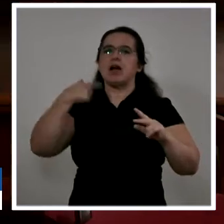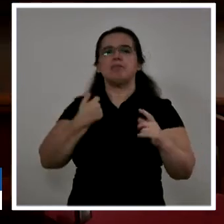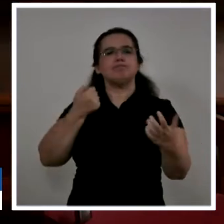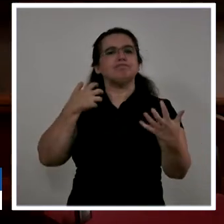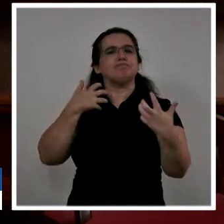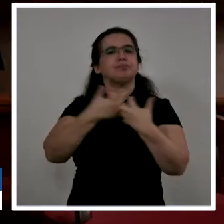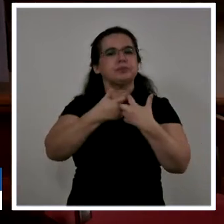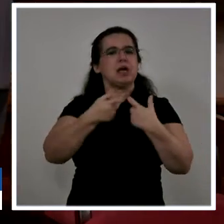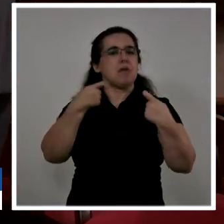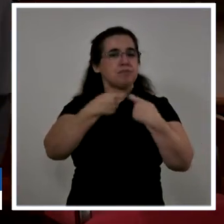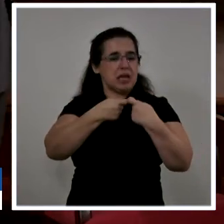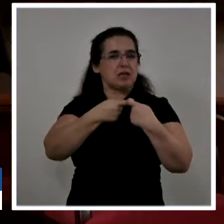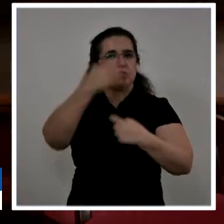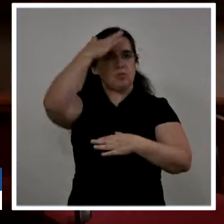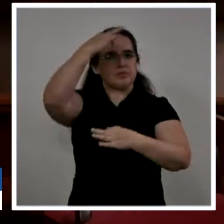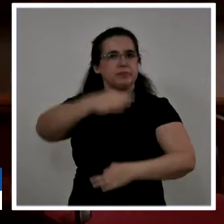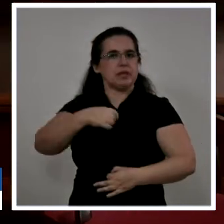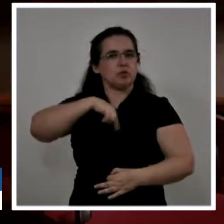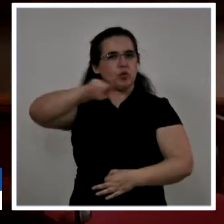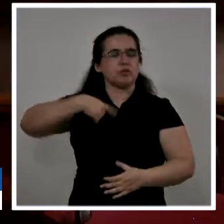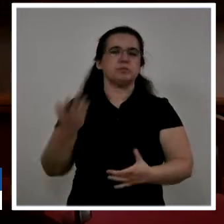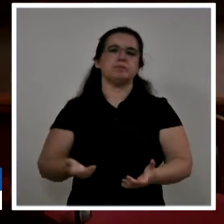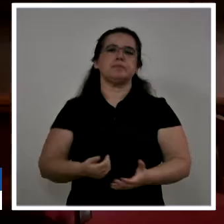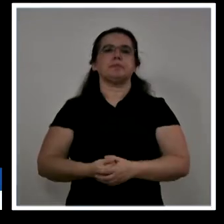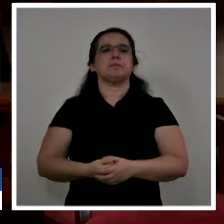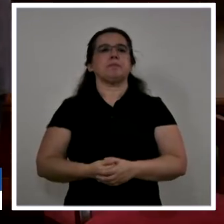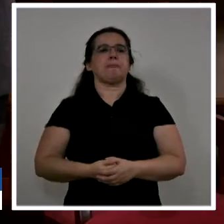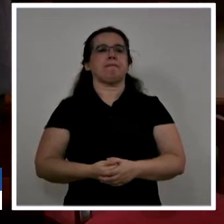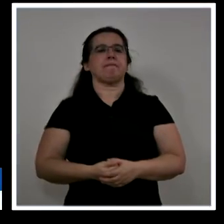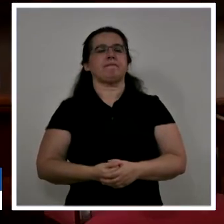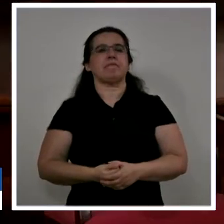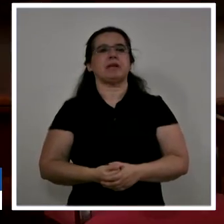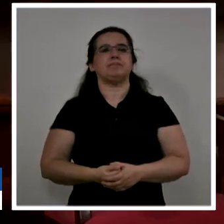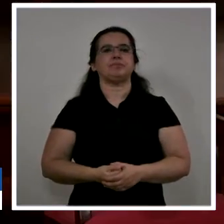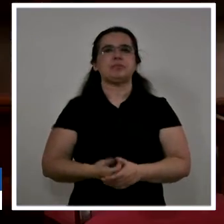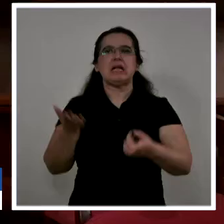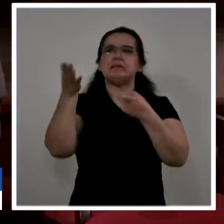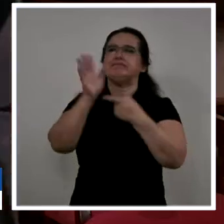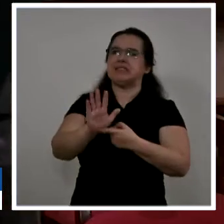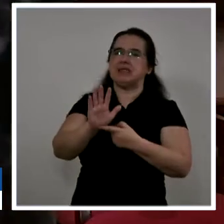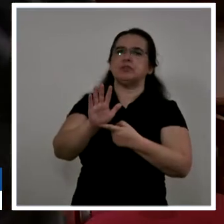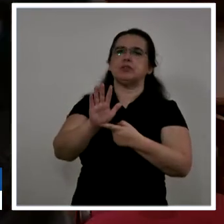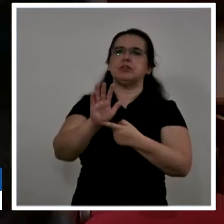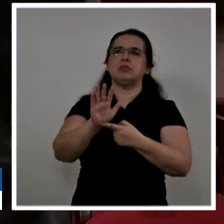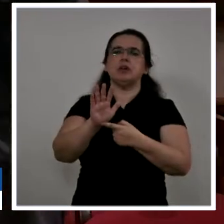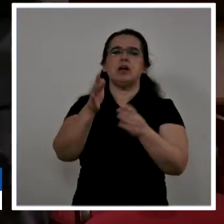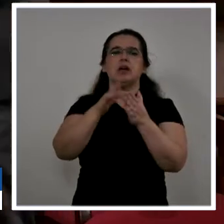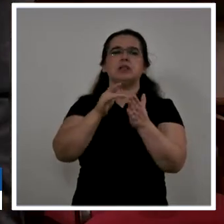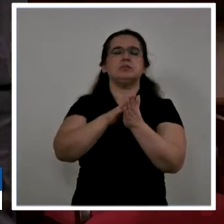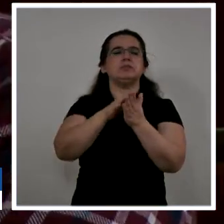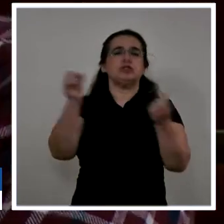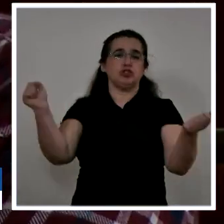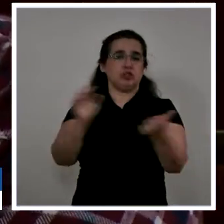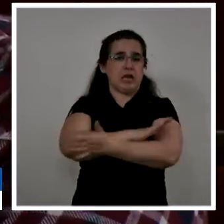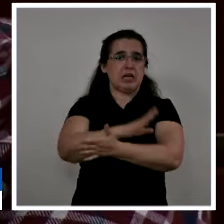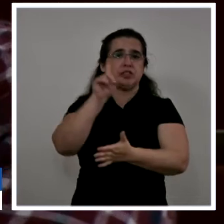let's look at a couple of examples where this pops up in the popular press. Vamos ver exemplos onde isto é mencionado nos jornais e nas